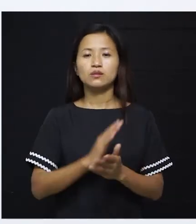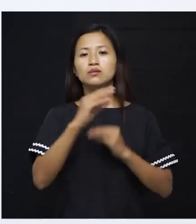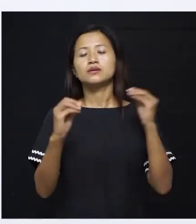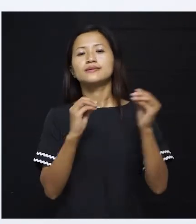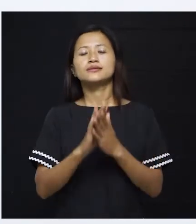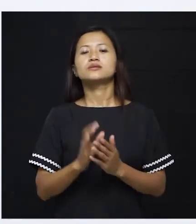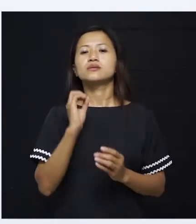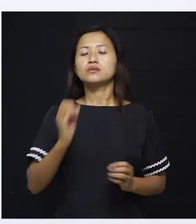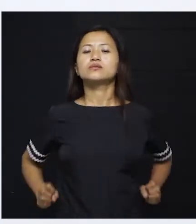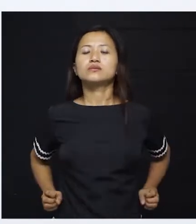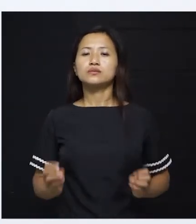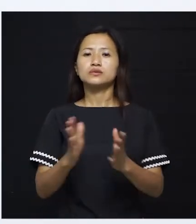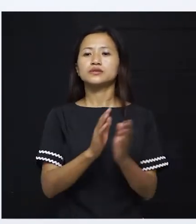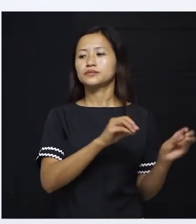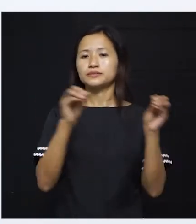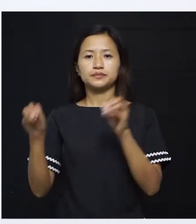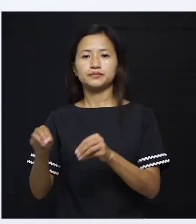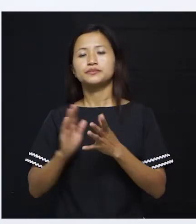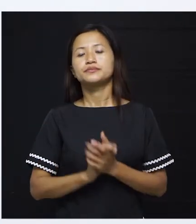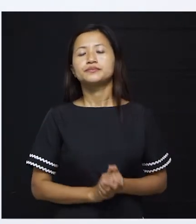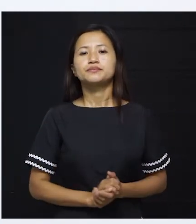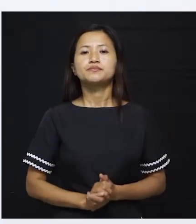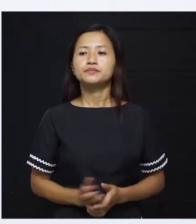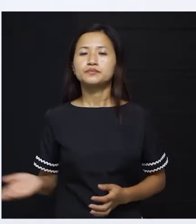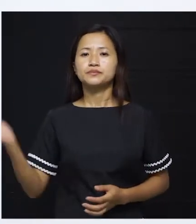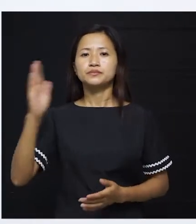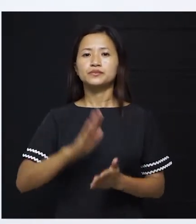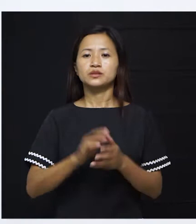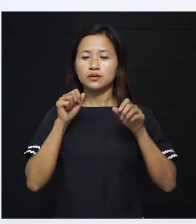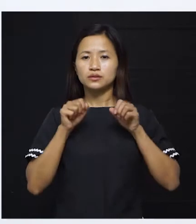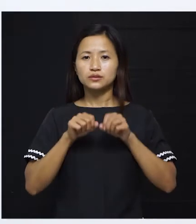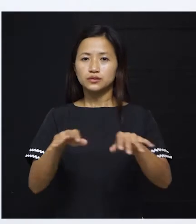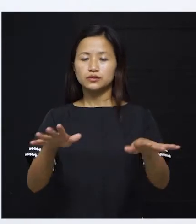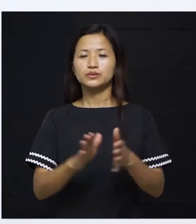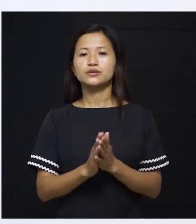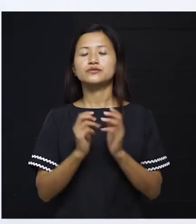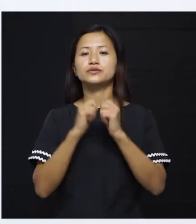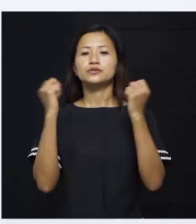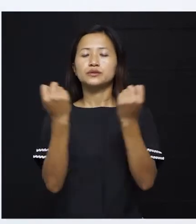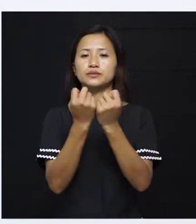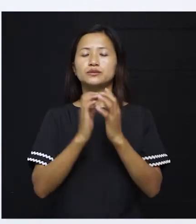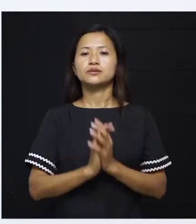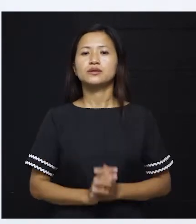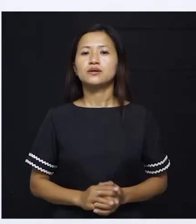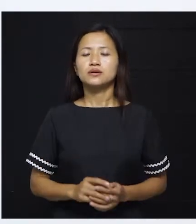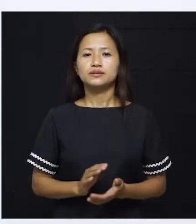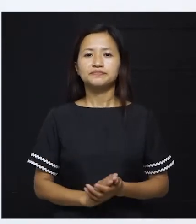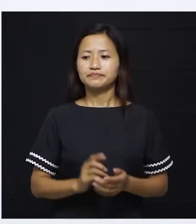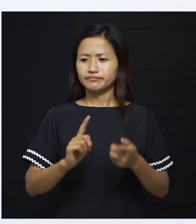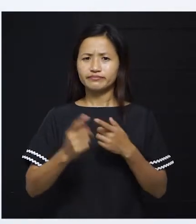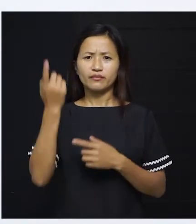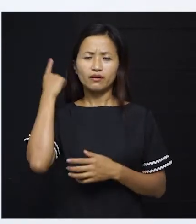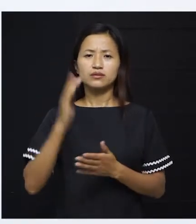the origin and migration. Now coming to the distribution of tribes. Now earlier the Nagas